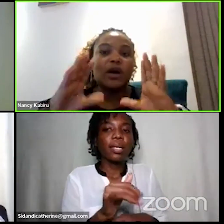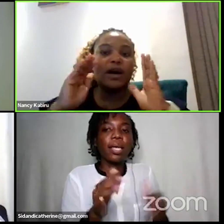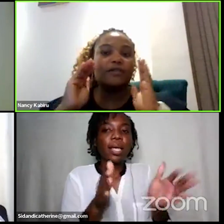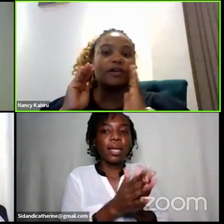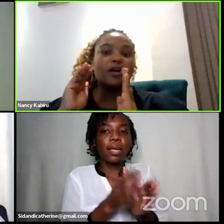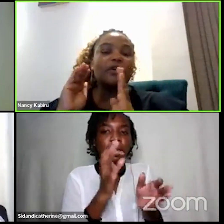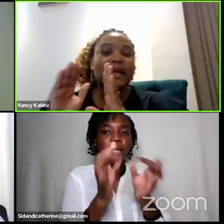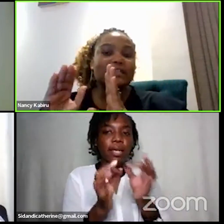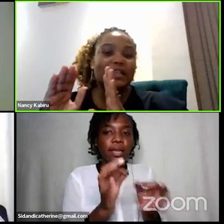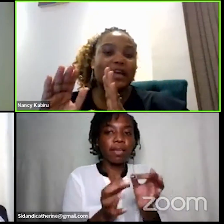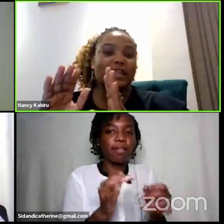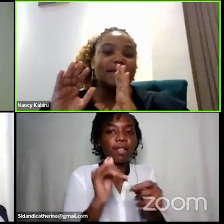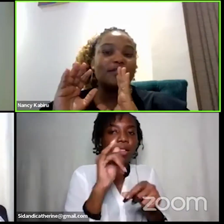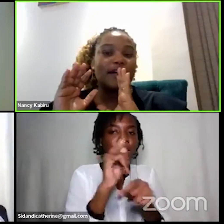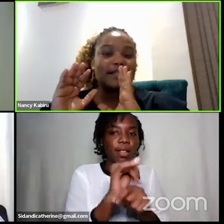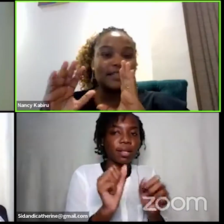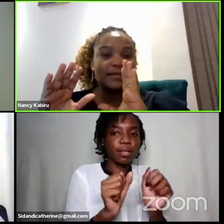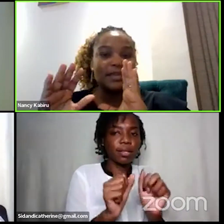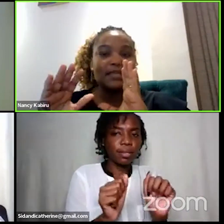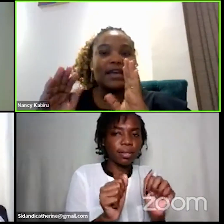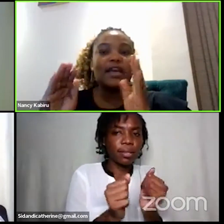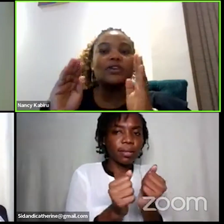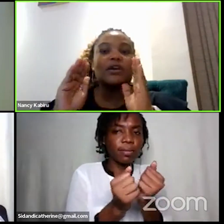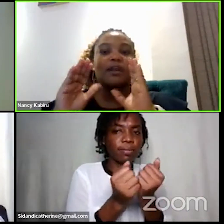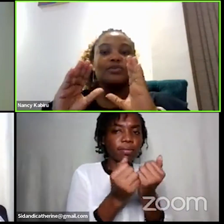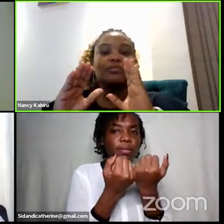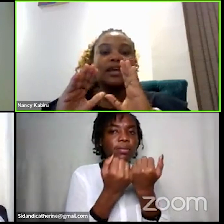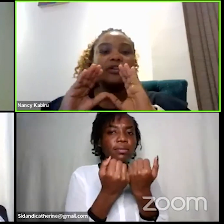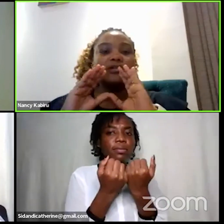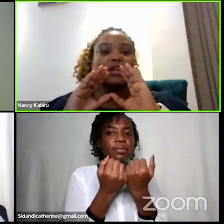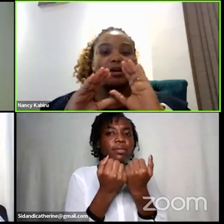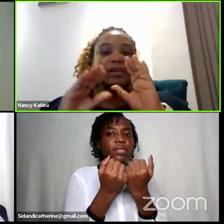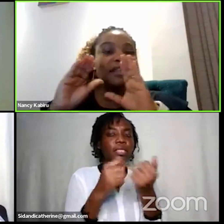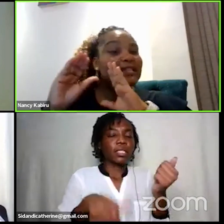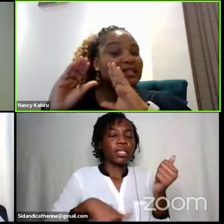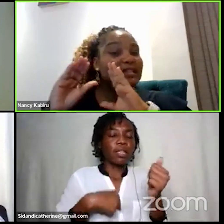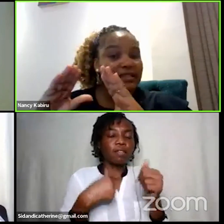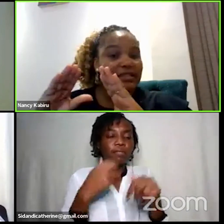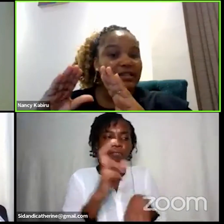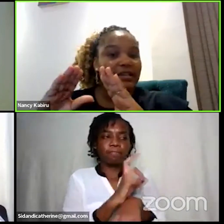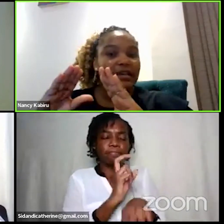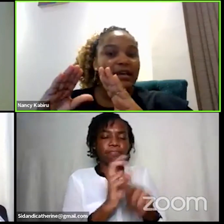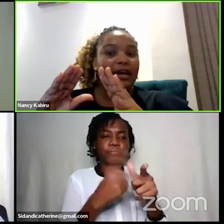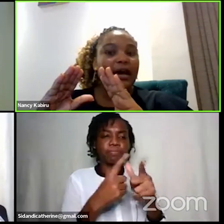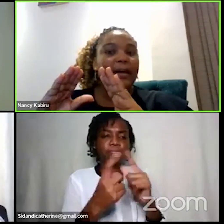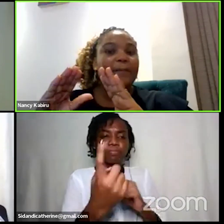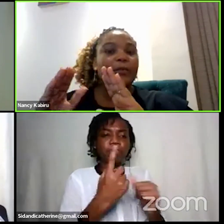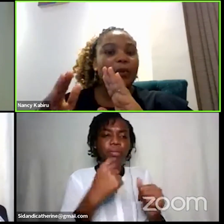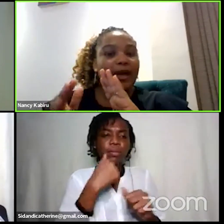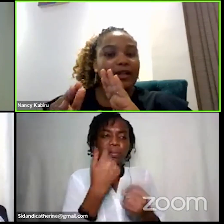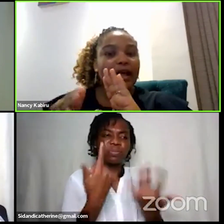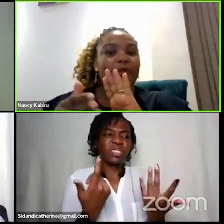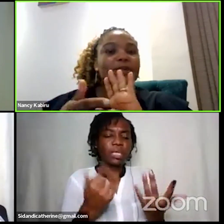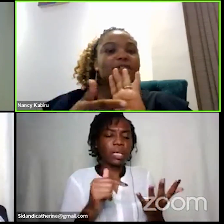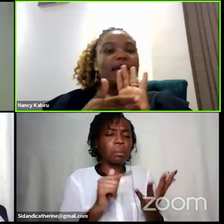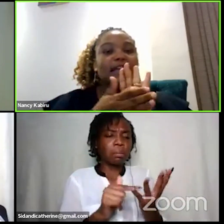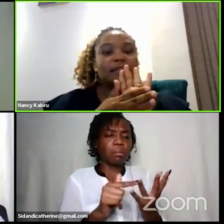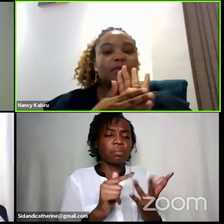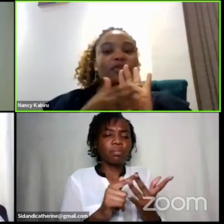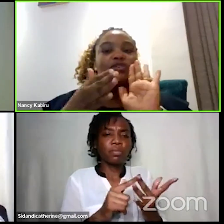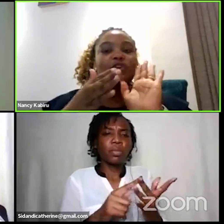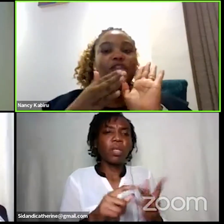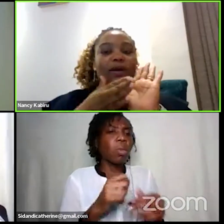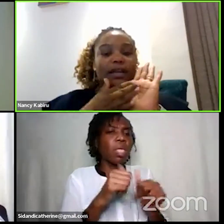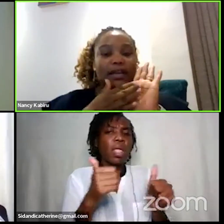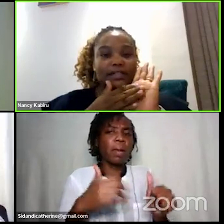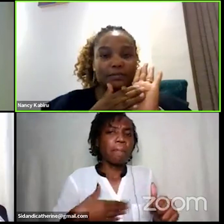is when you have conducted that self-assessment and you come to me and you tell me this is it, well, I will take